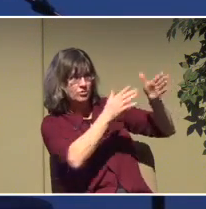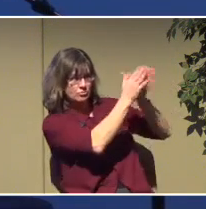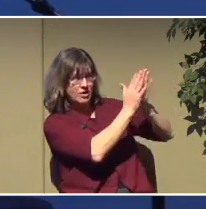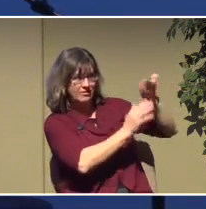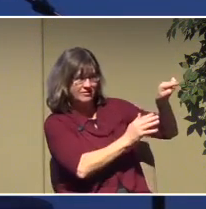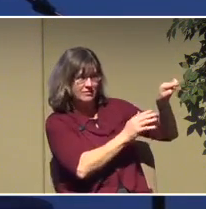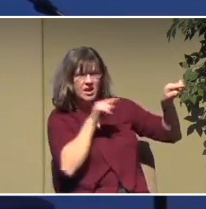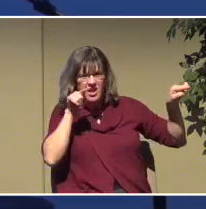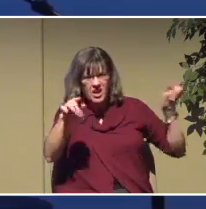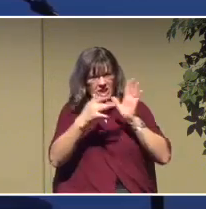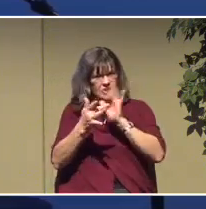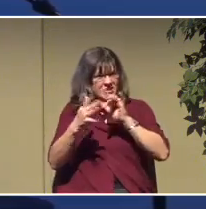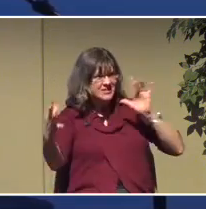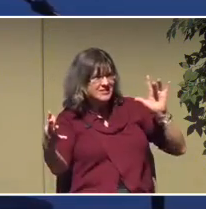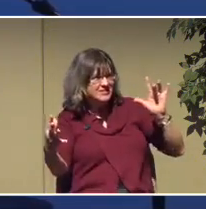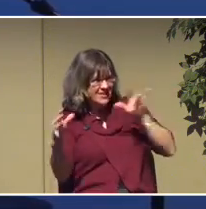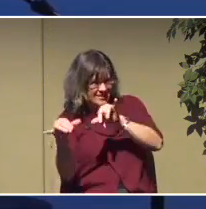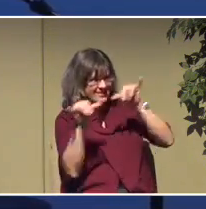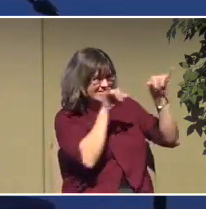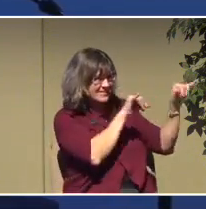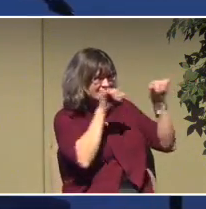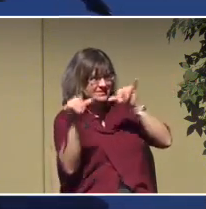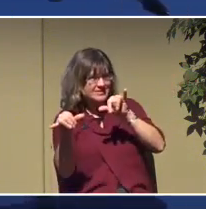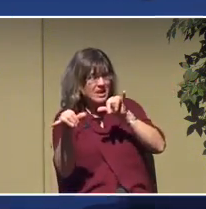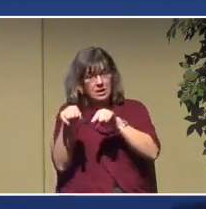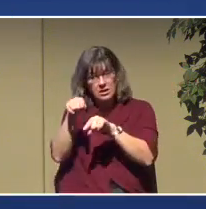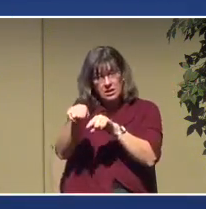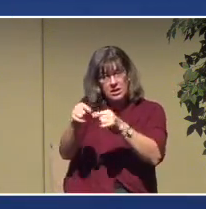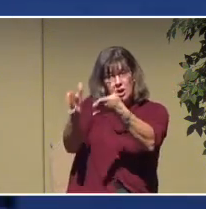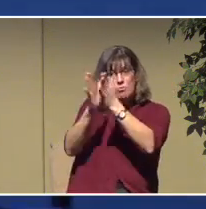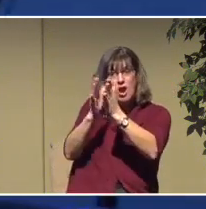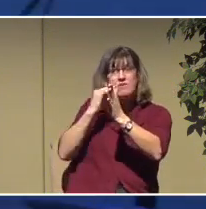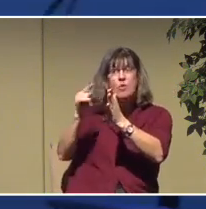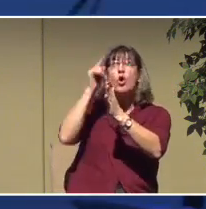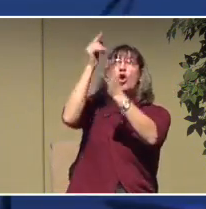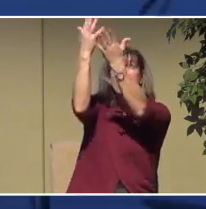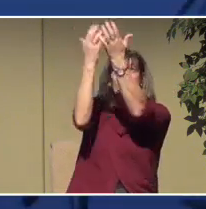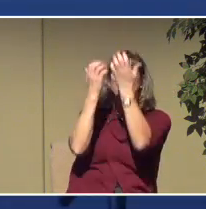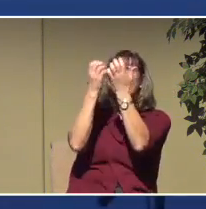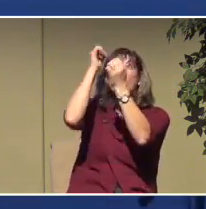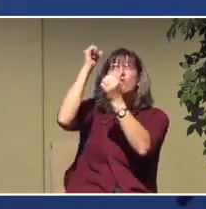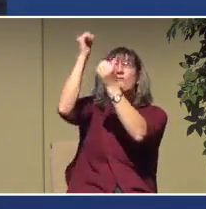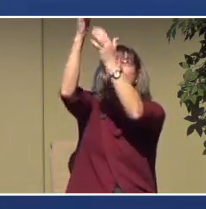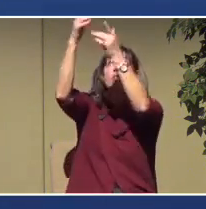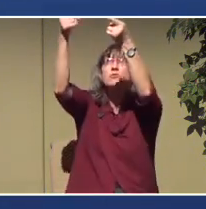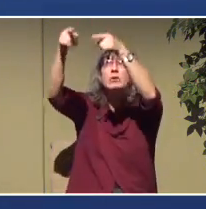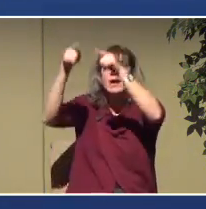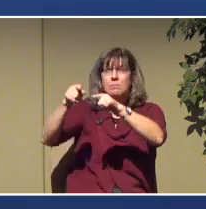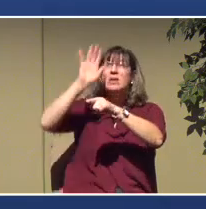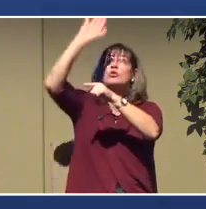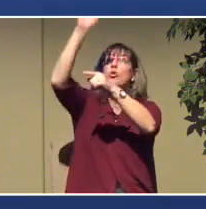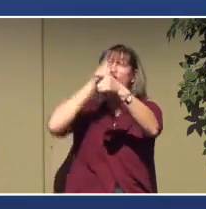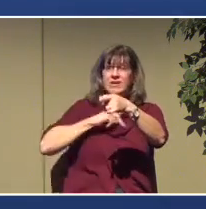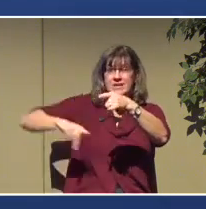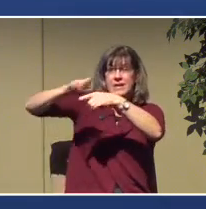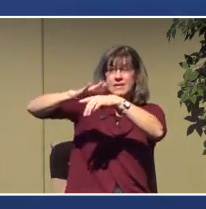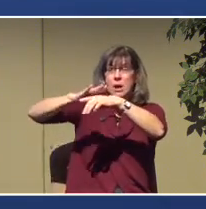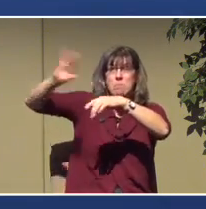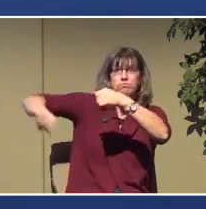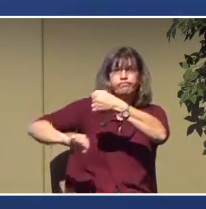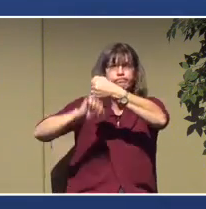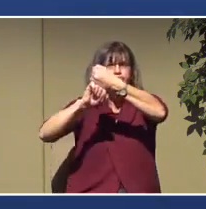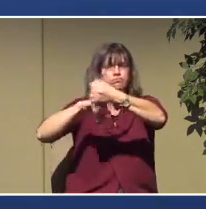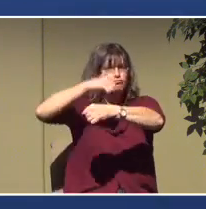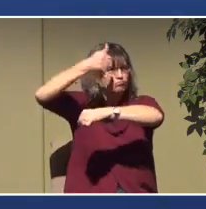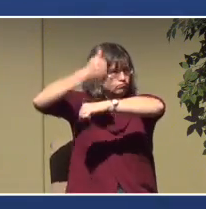He's praying the will of the Father be done, that his kingdom come. That's what this is about. That's why he is at this place. That's what